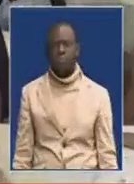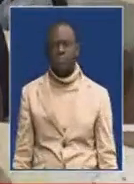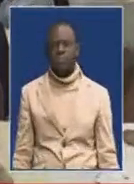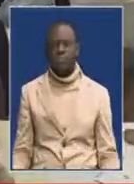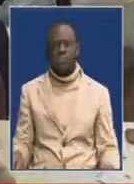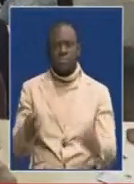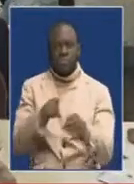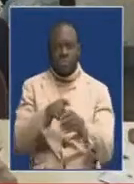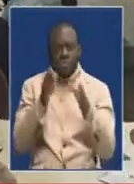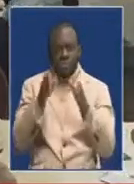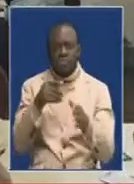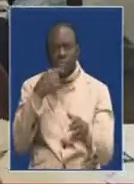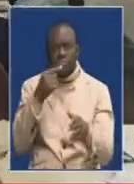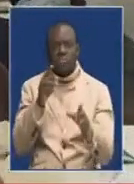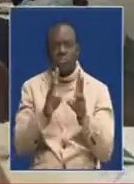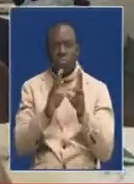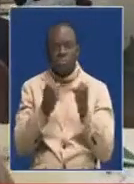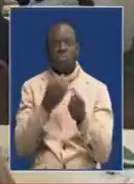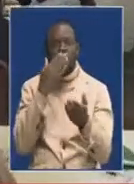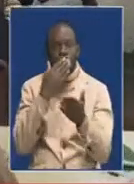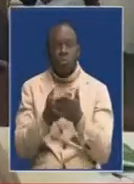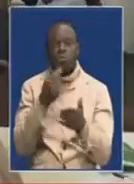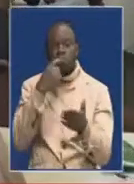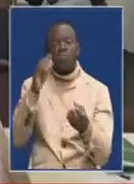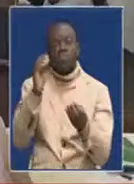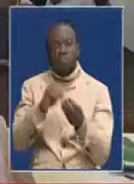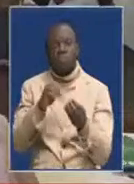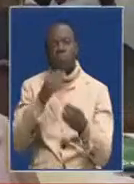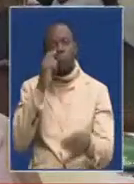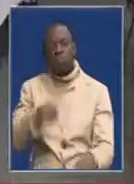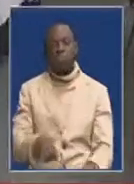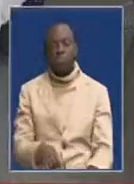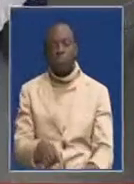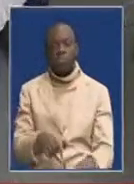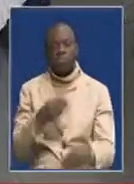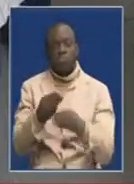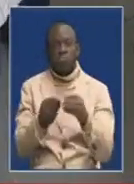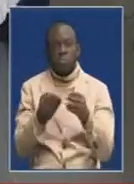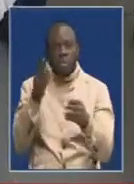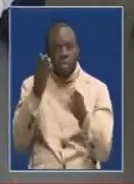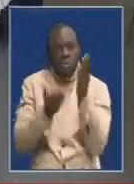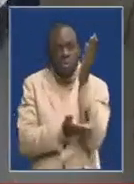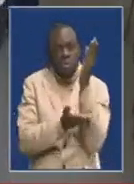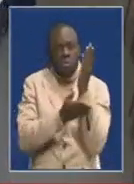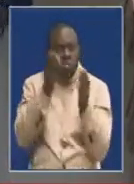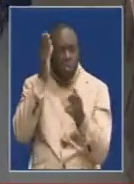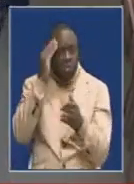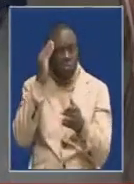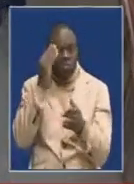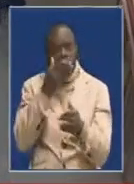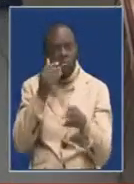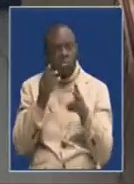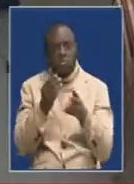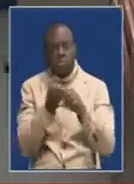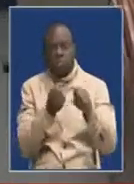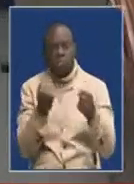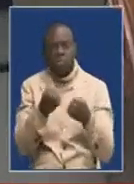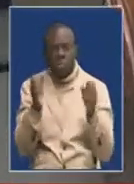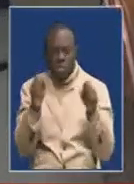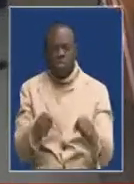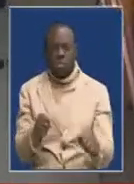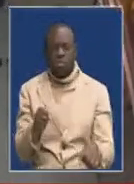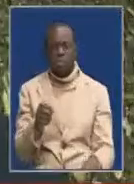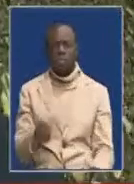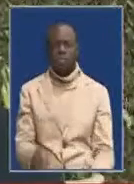such engagements. They say this is in order to increase knowledge and share ideas on better ways of protecting the environment and